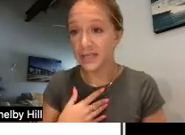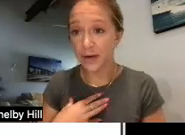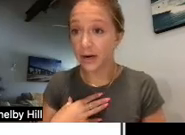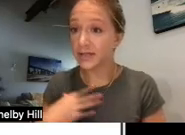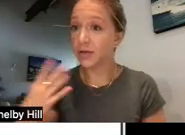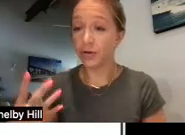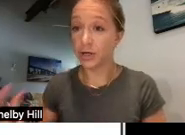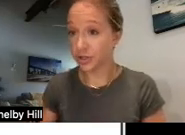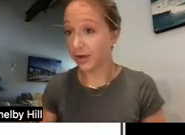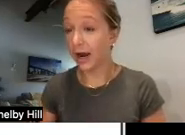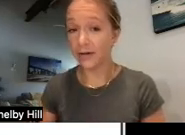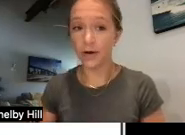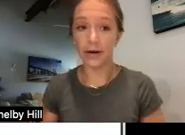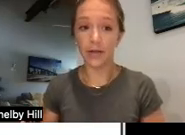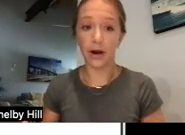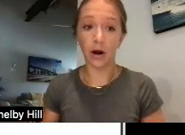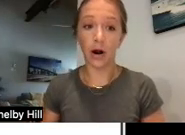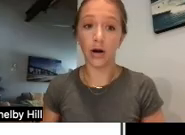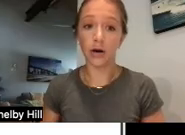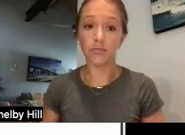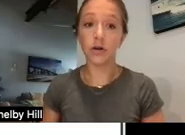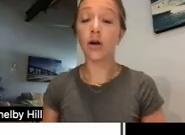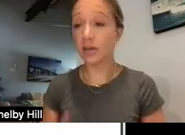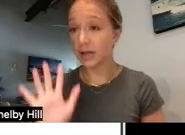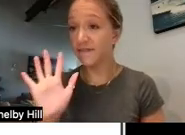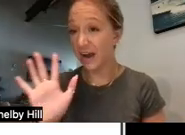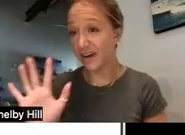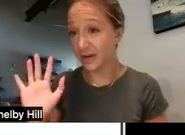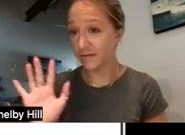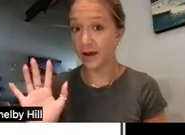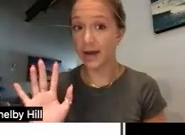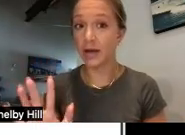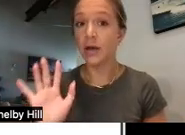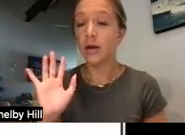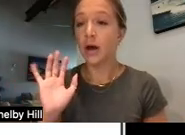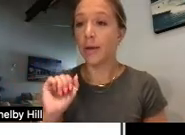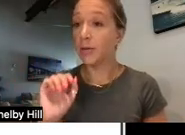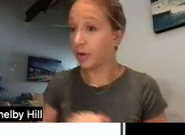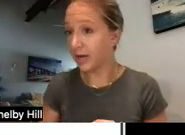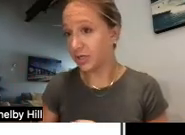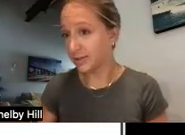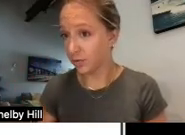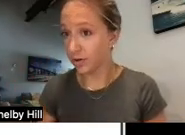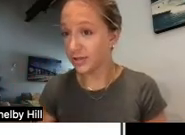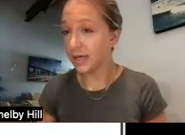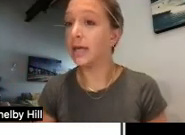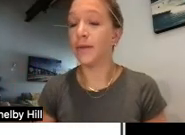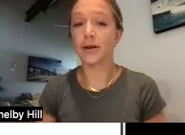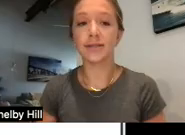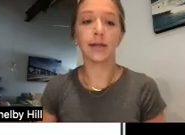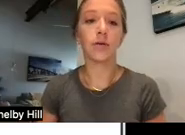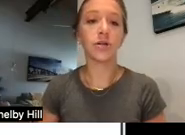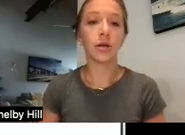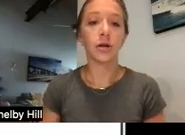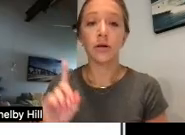In my experience and through the literature that I have read, there are currently 5 identified communication disorders in